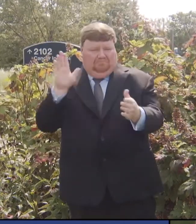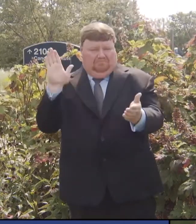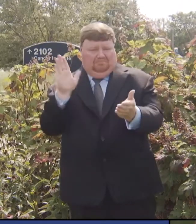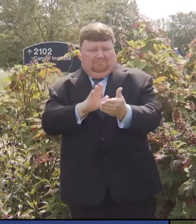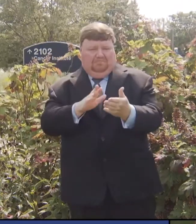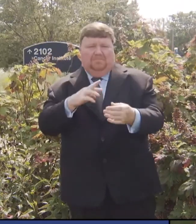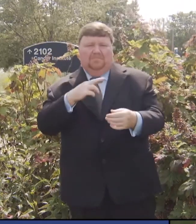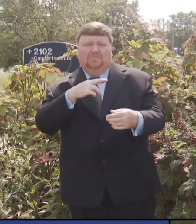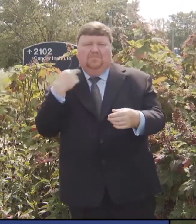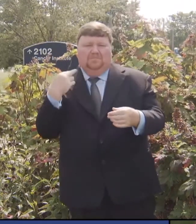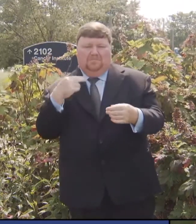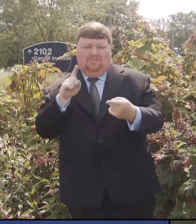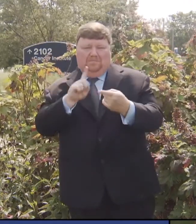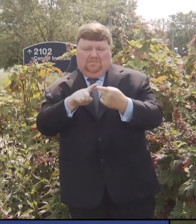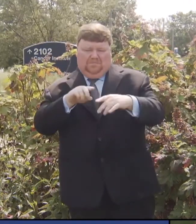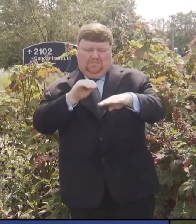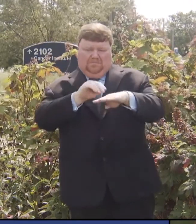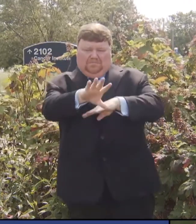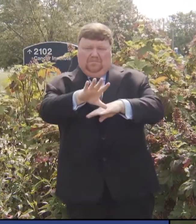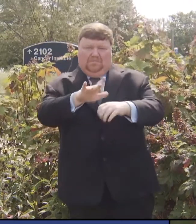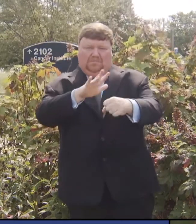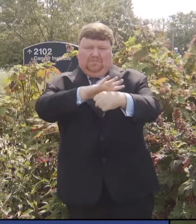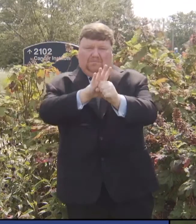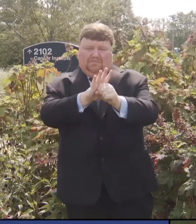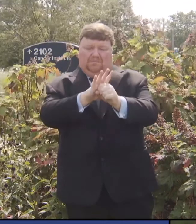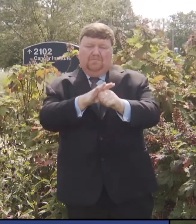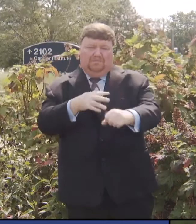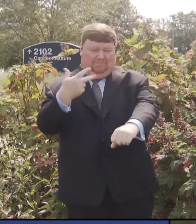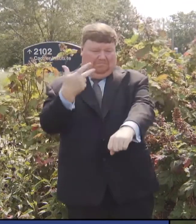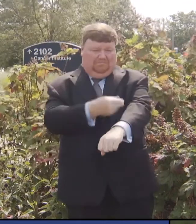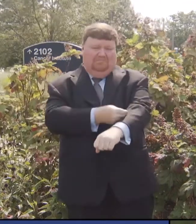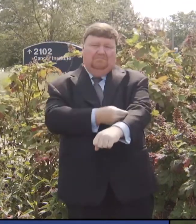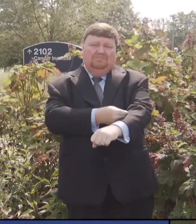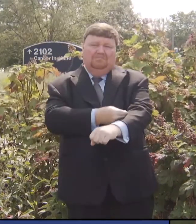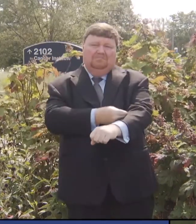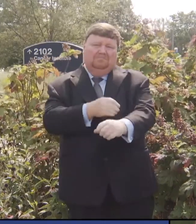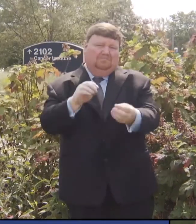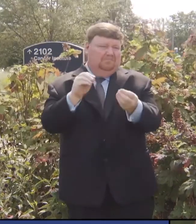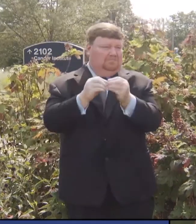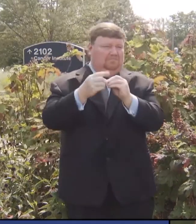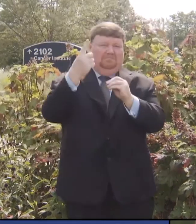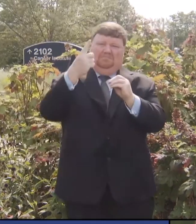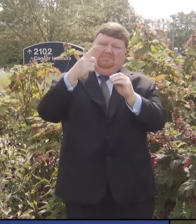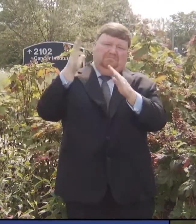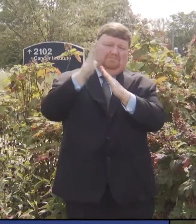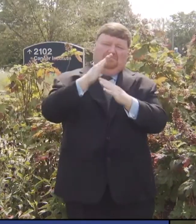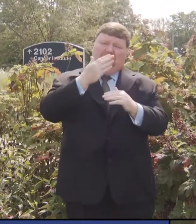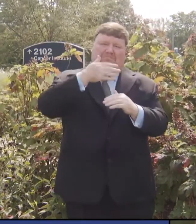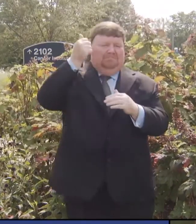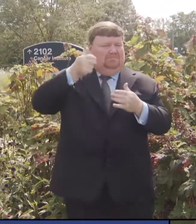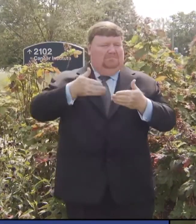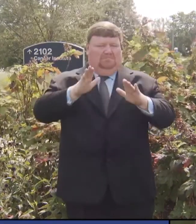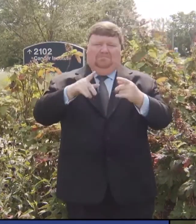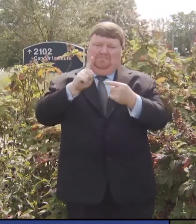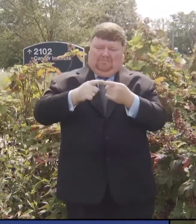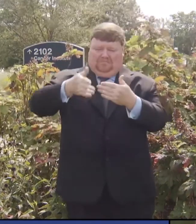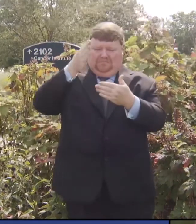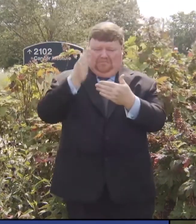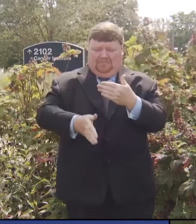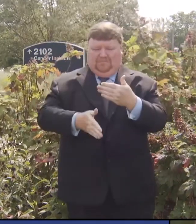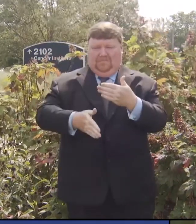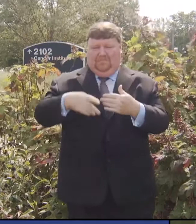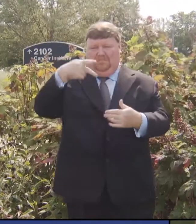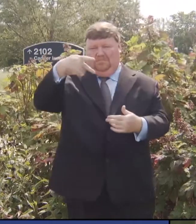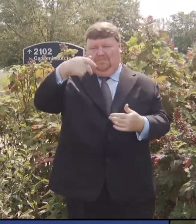or transmitting COVID-19, vaccines are the most effective way to end this pandemic. Vaccines